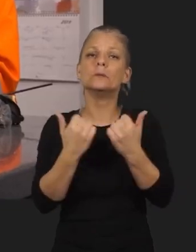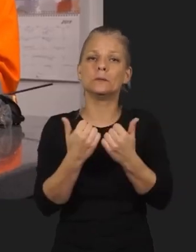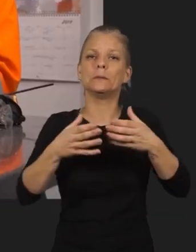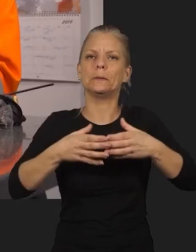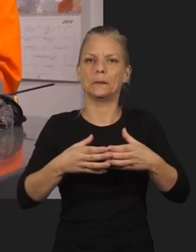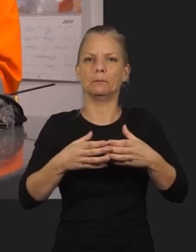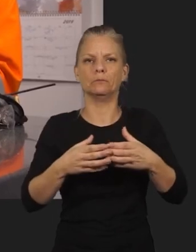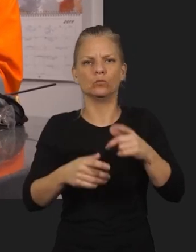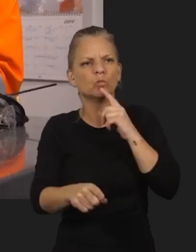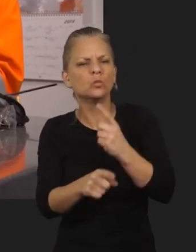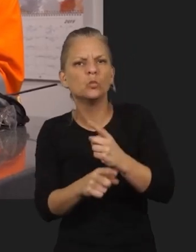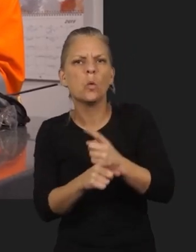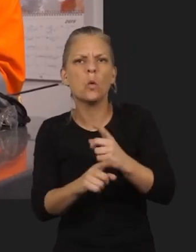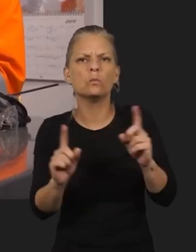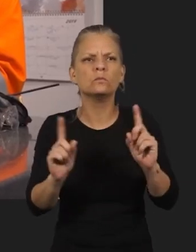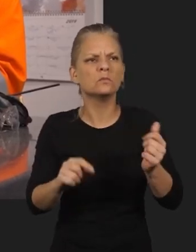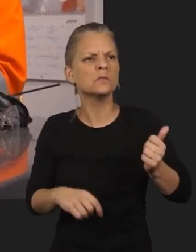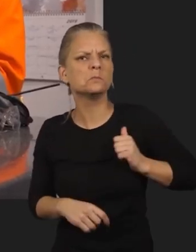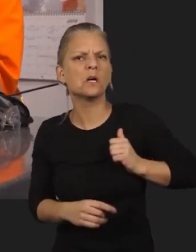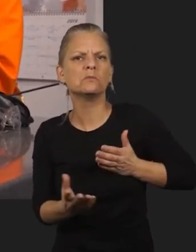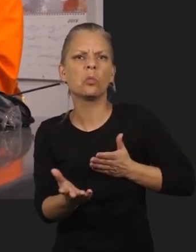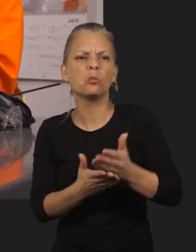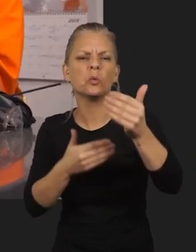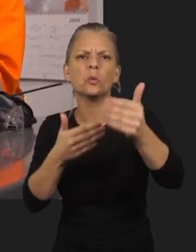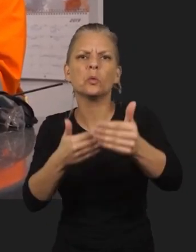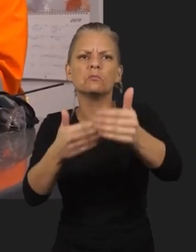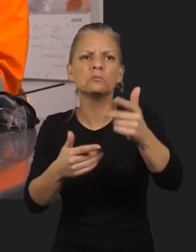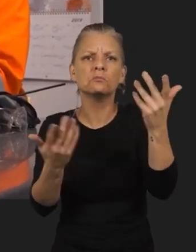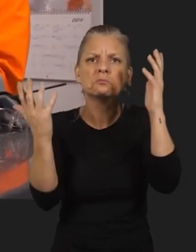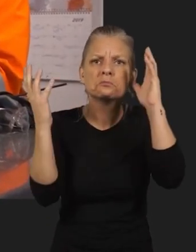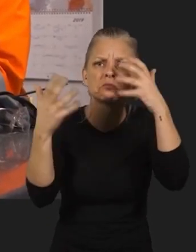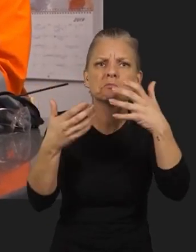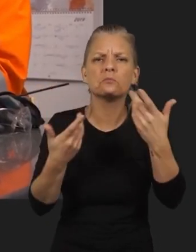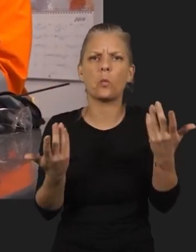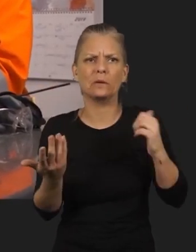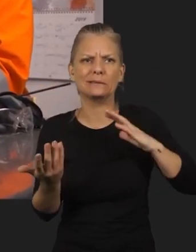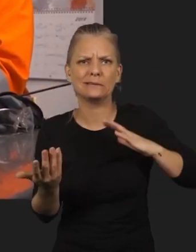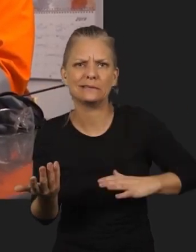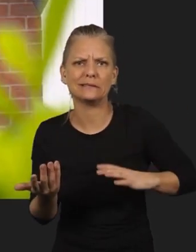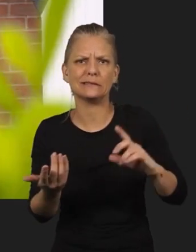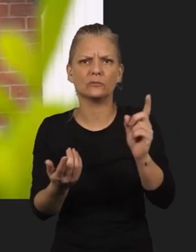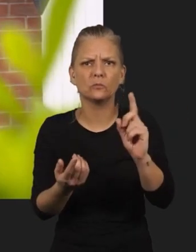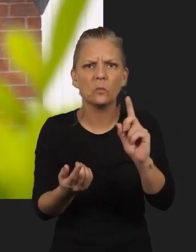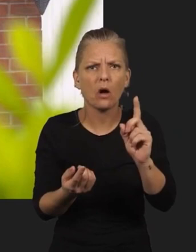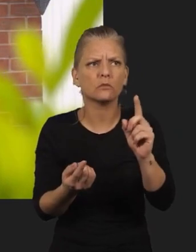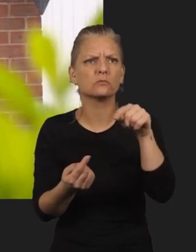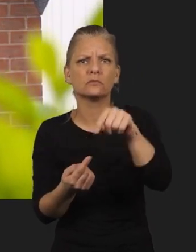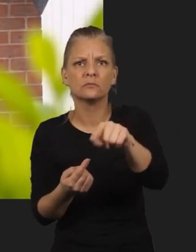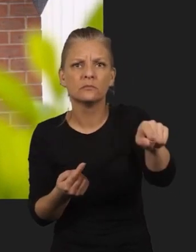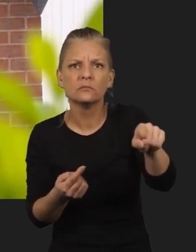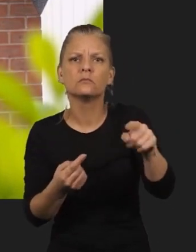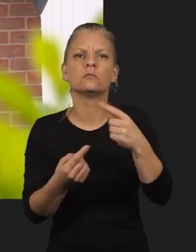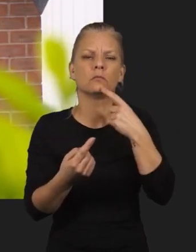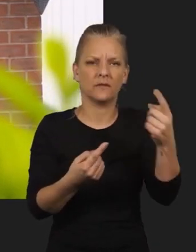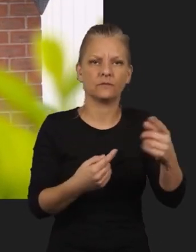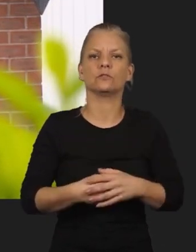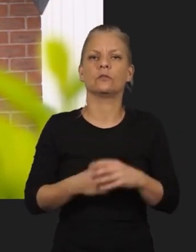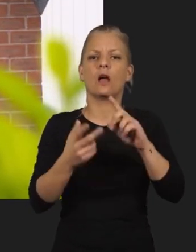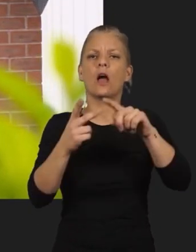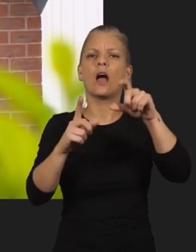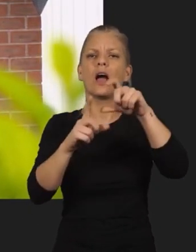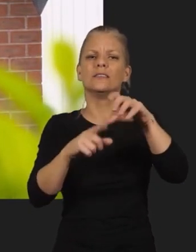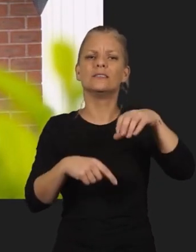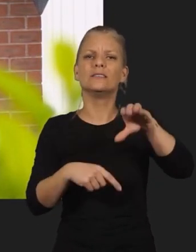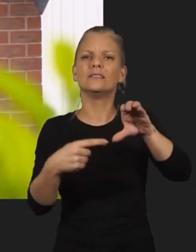on site to talk about what you should expect during the work and any concerns or particular needs you or a neighbour might have. All our